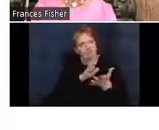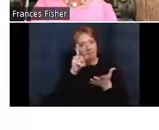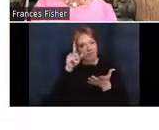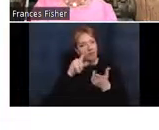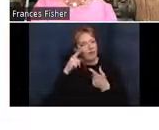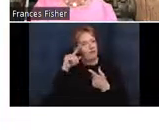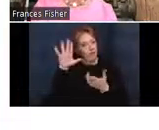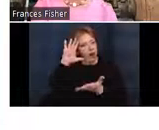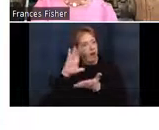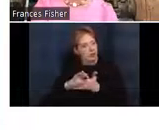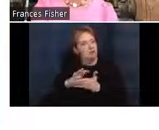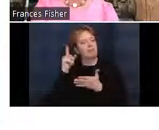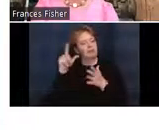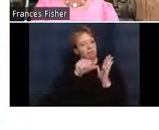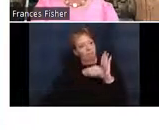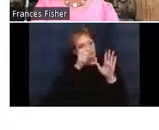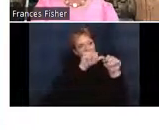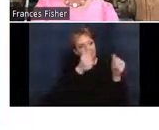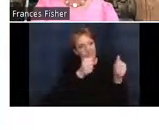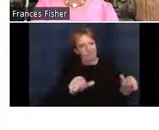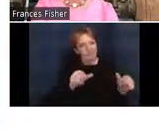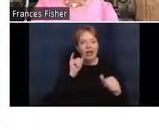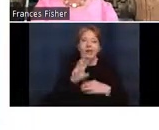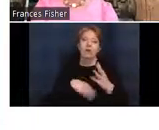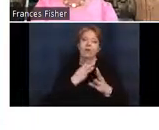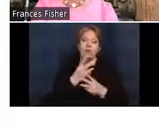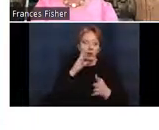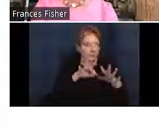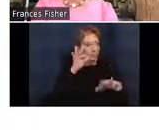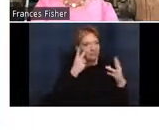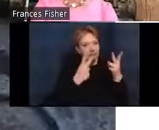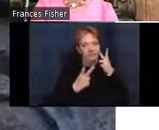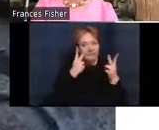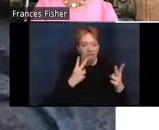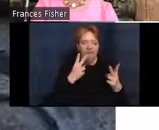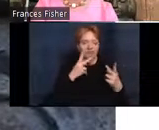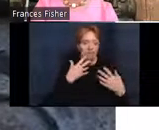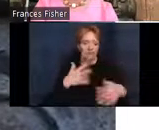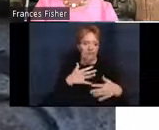become a story told over and over as the world discovers the works. If you could go to the next slide, please.